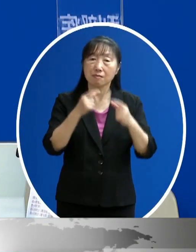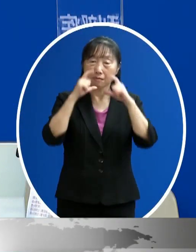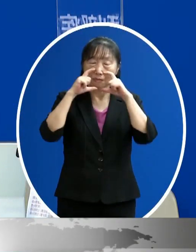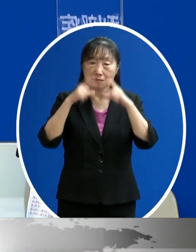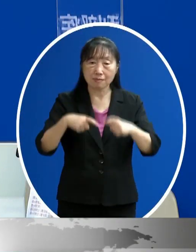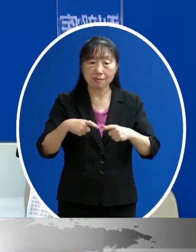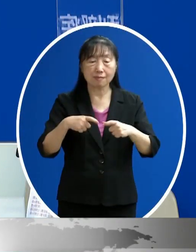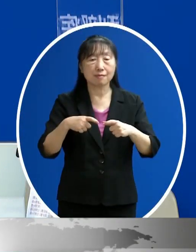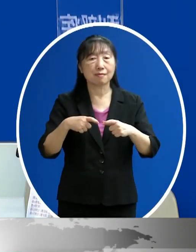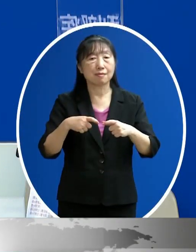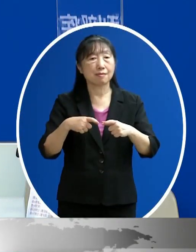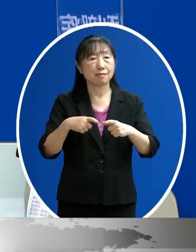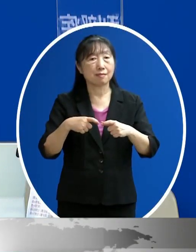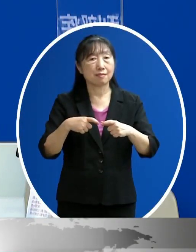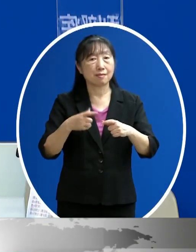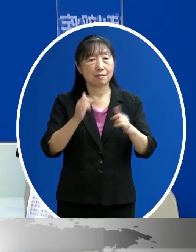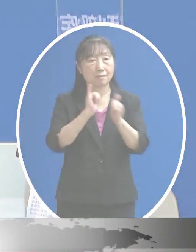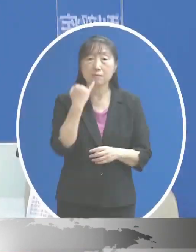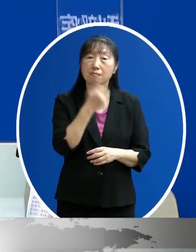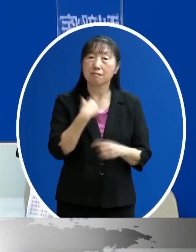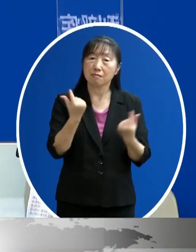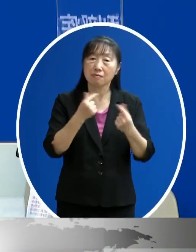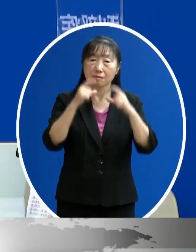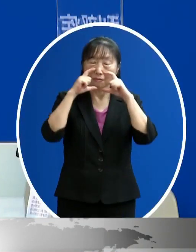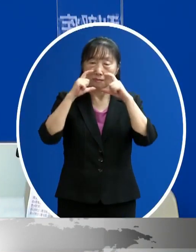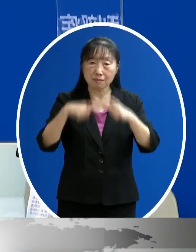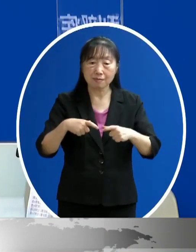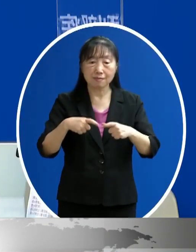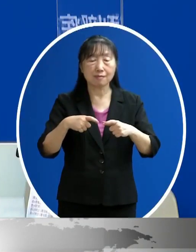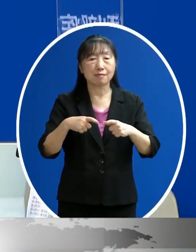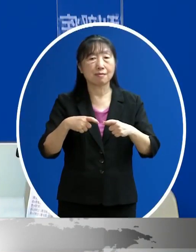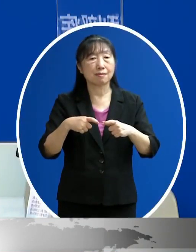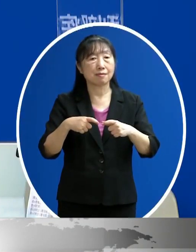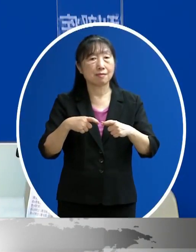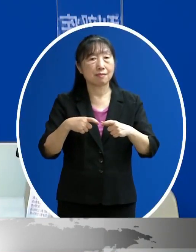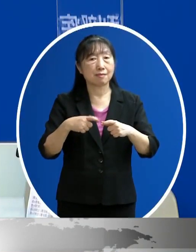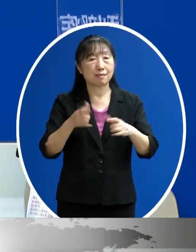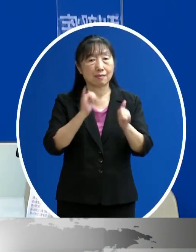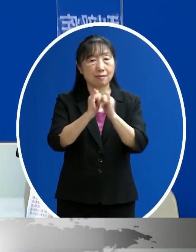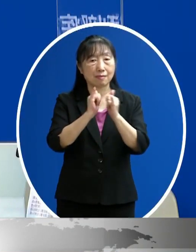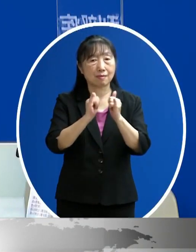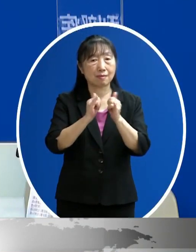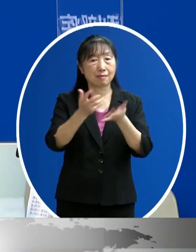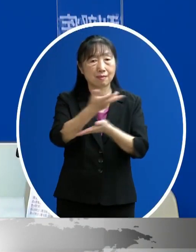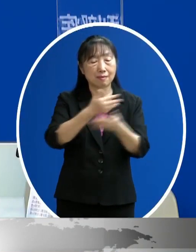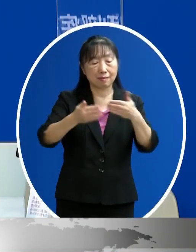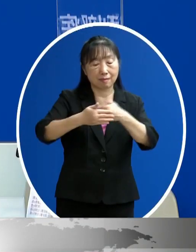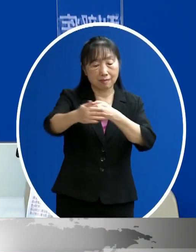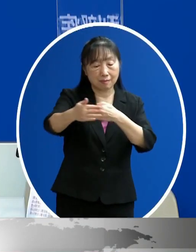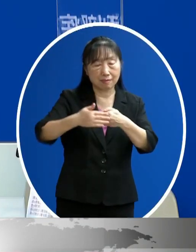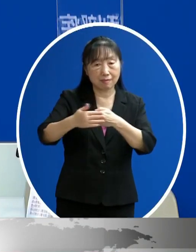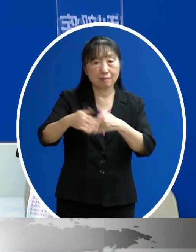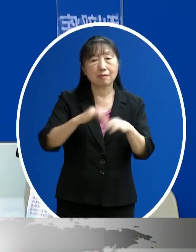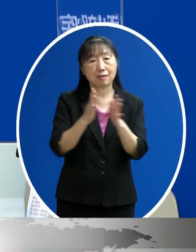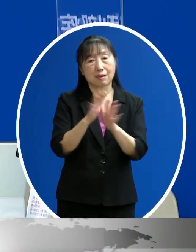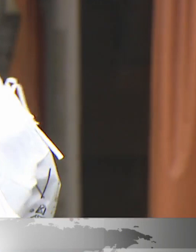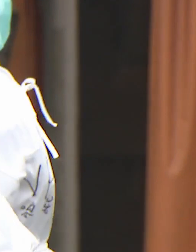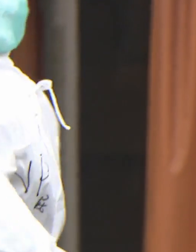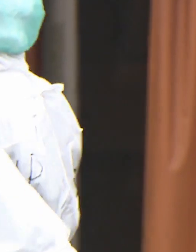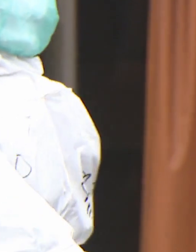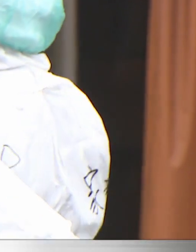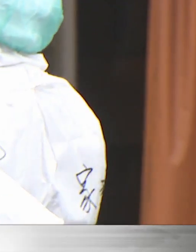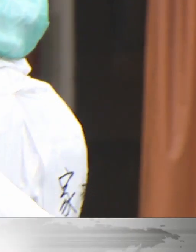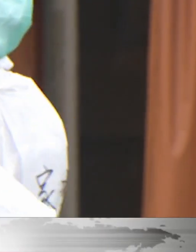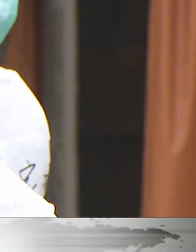I assume that by lifting of restrictions, he means the mask mandate or social distancing rules. We'll be keeping those in place for now.